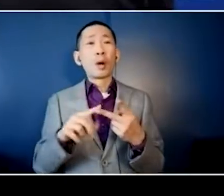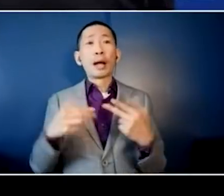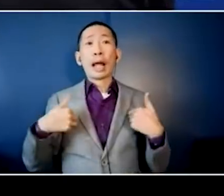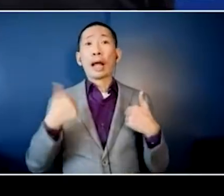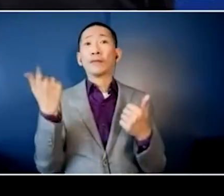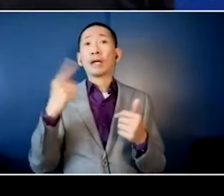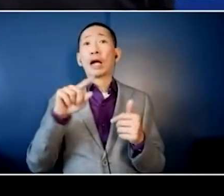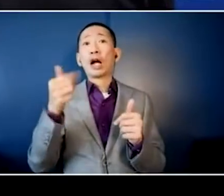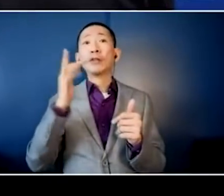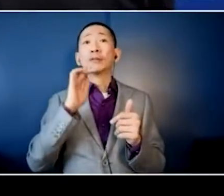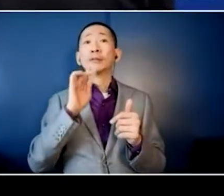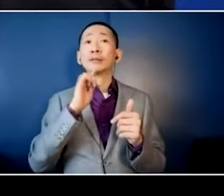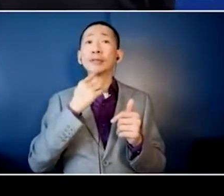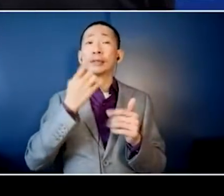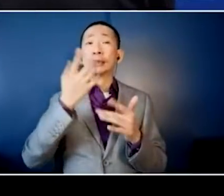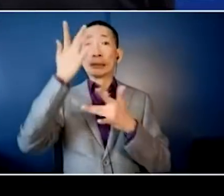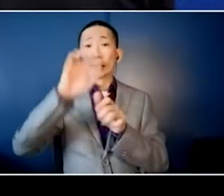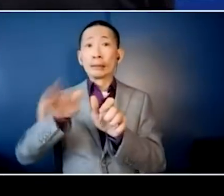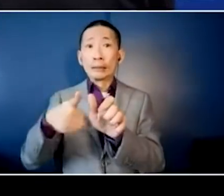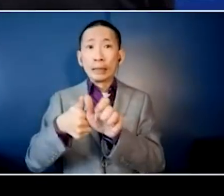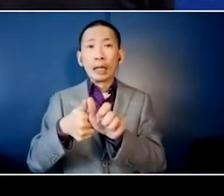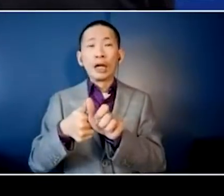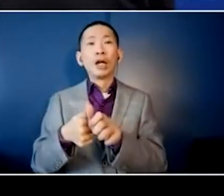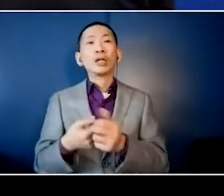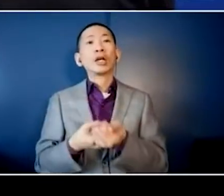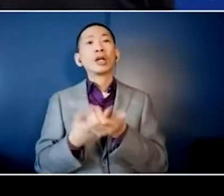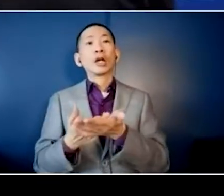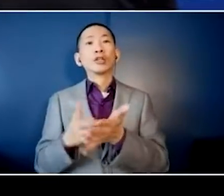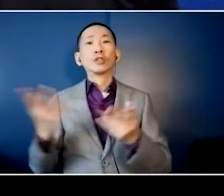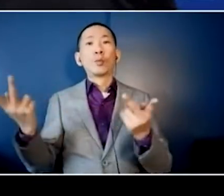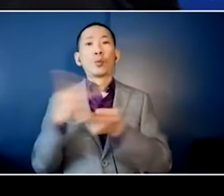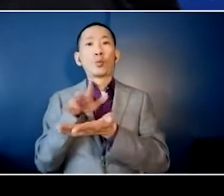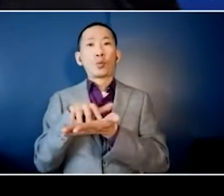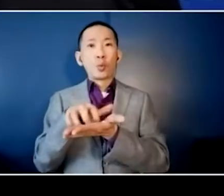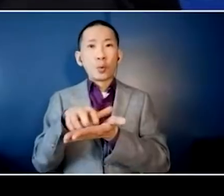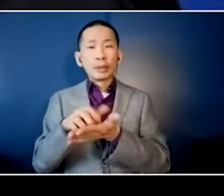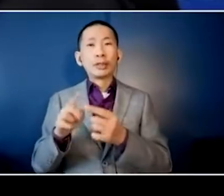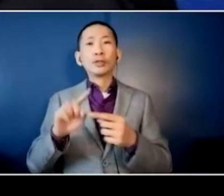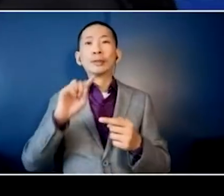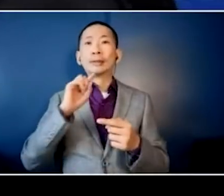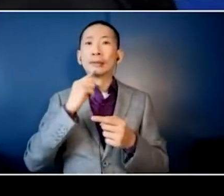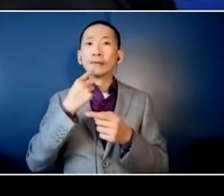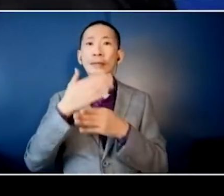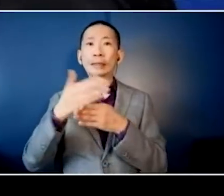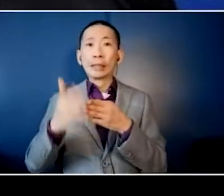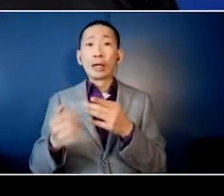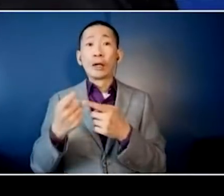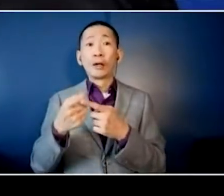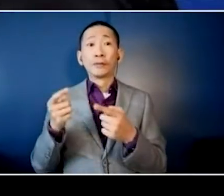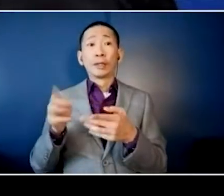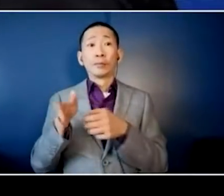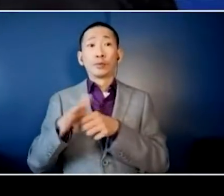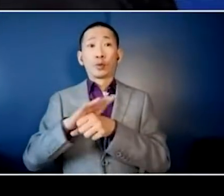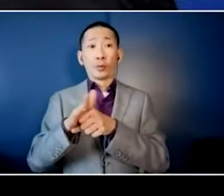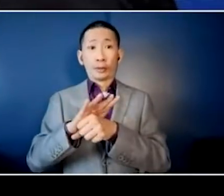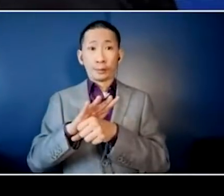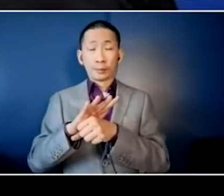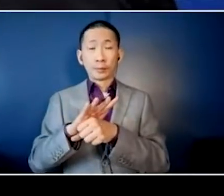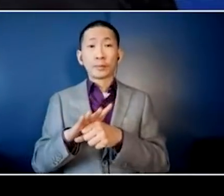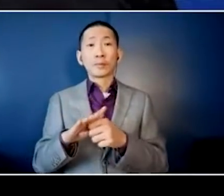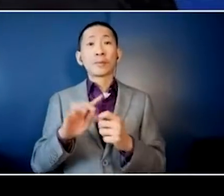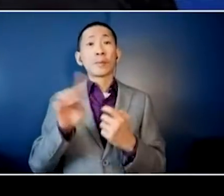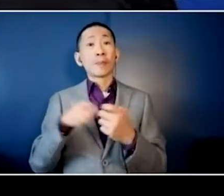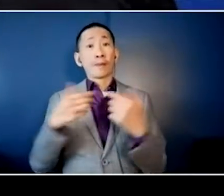condition that makes them more susceptible to the severe outcome of infection. So particularly